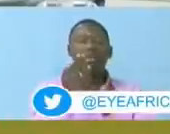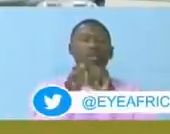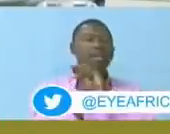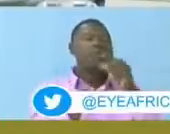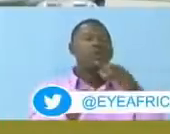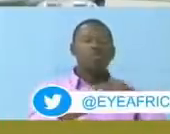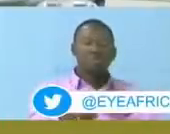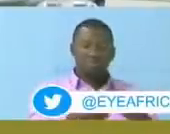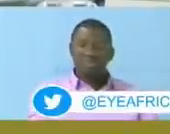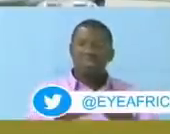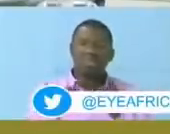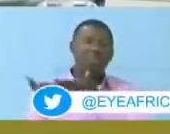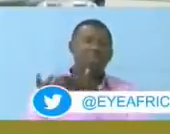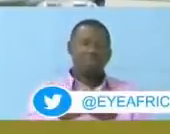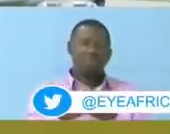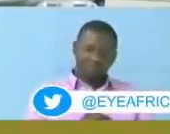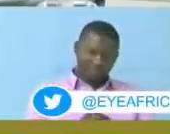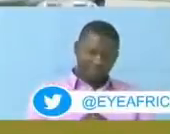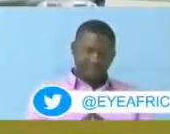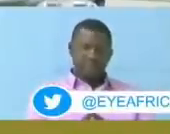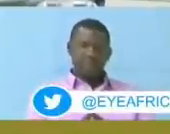I prepared the list. I